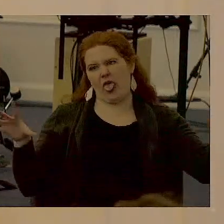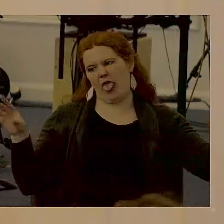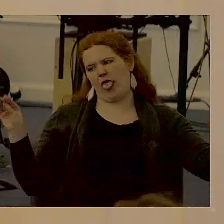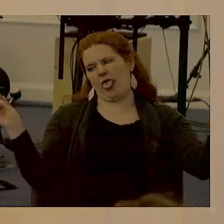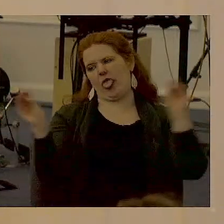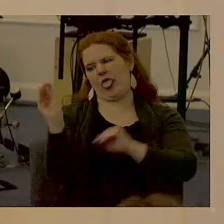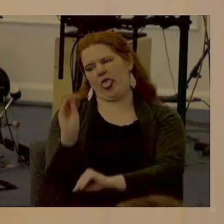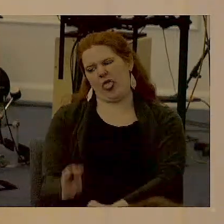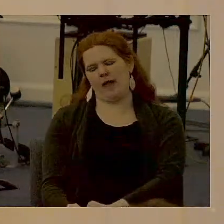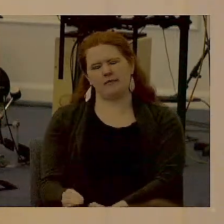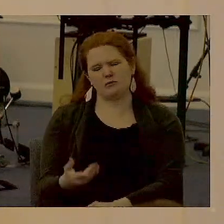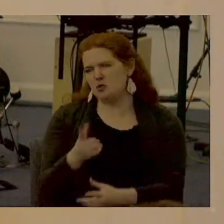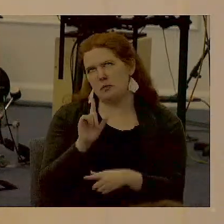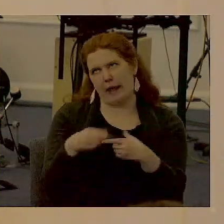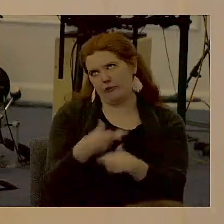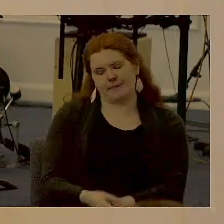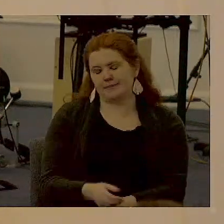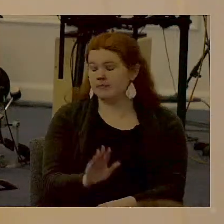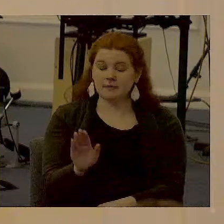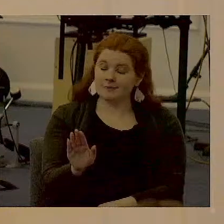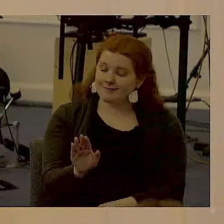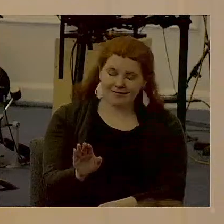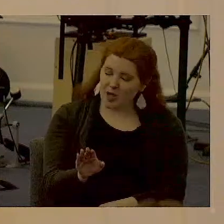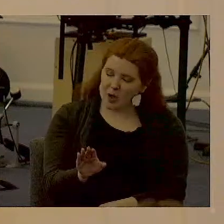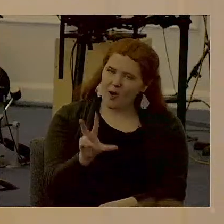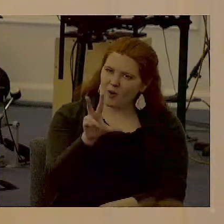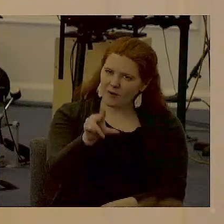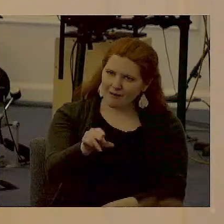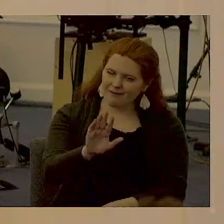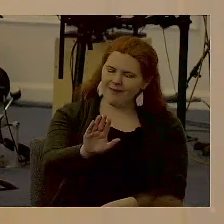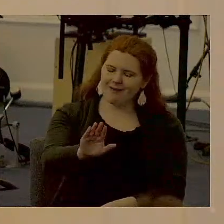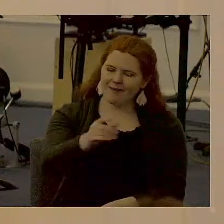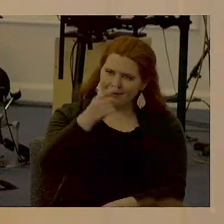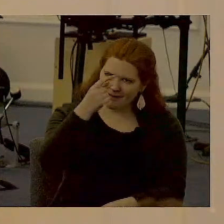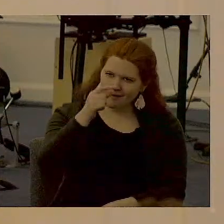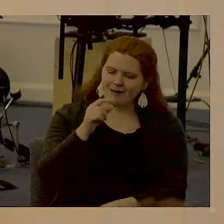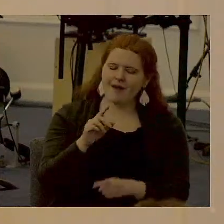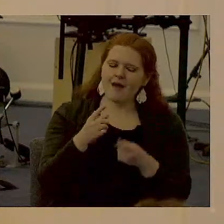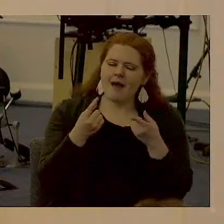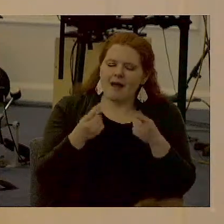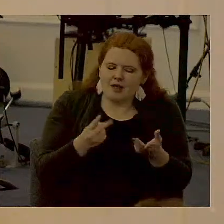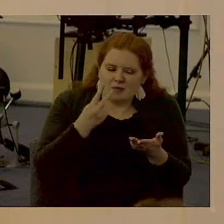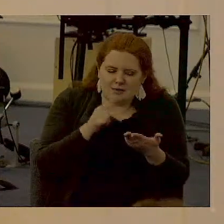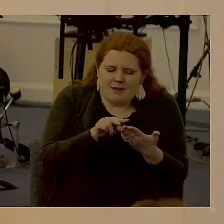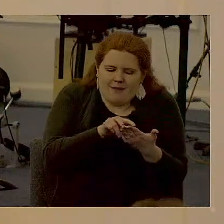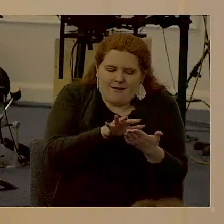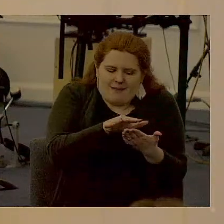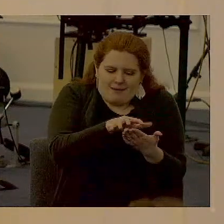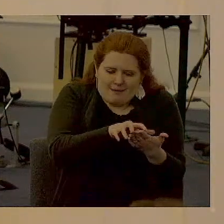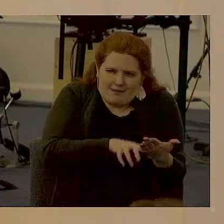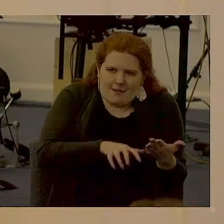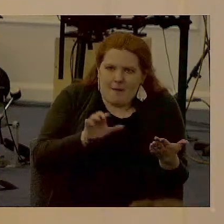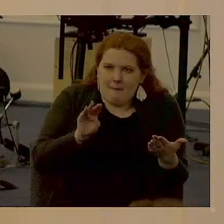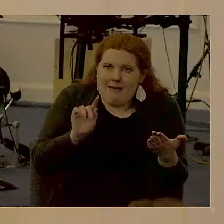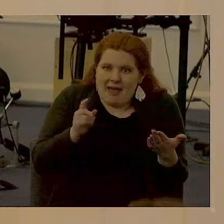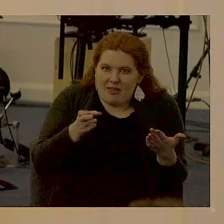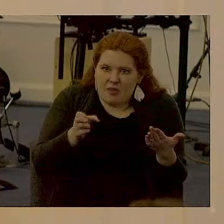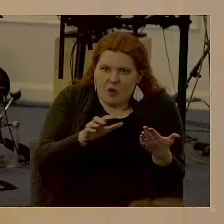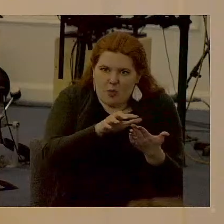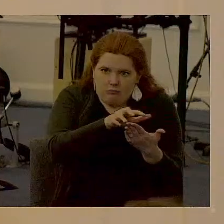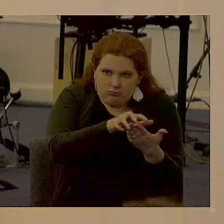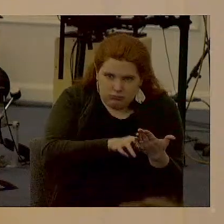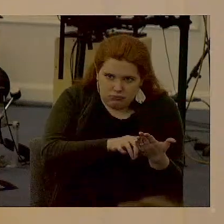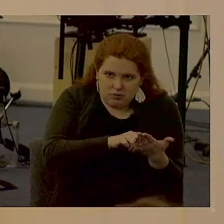together. But what we see in Matthew's gospel is that God